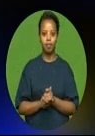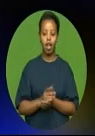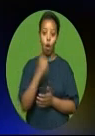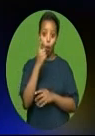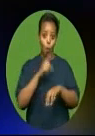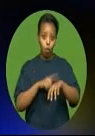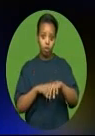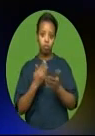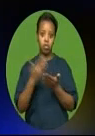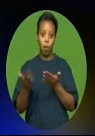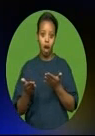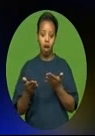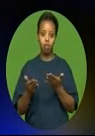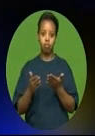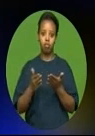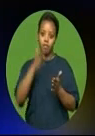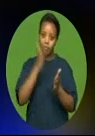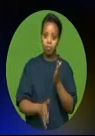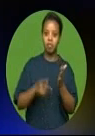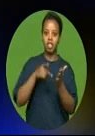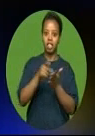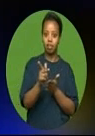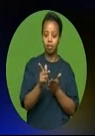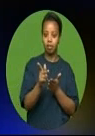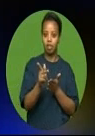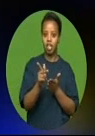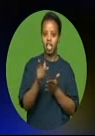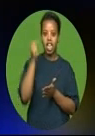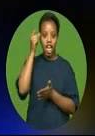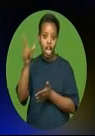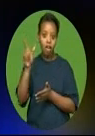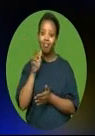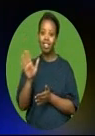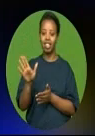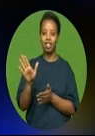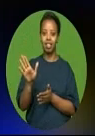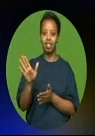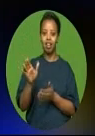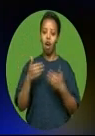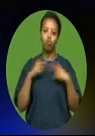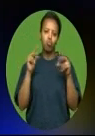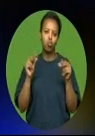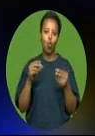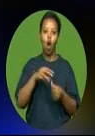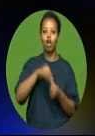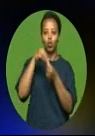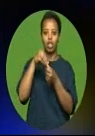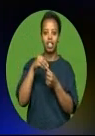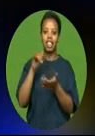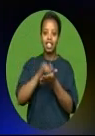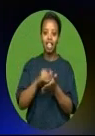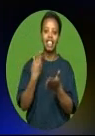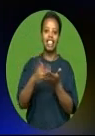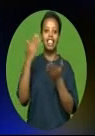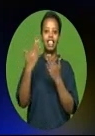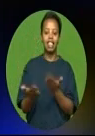Once the buyer has made the cash payment, he or she has no assurance that the